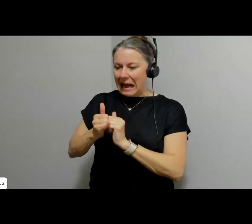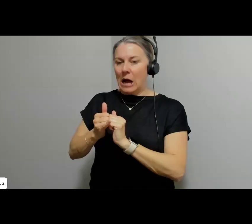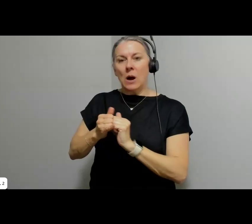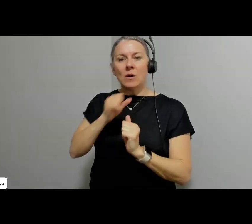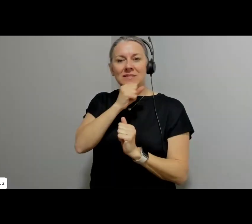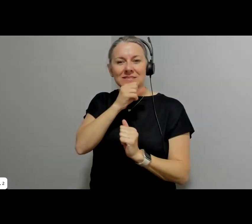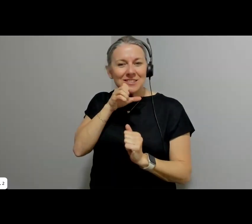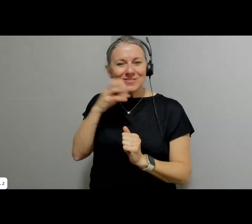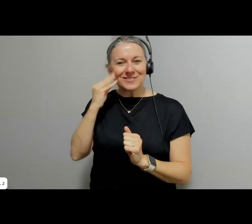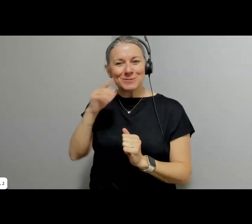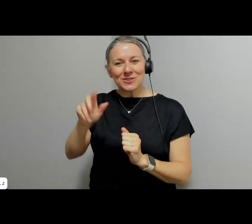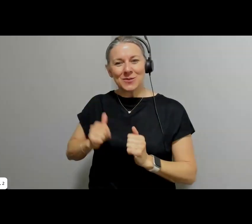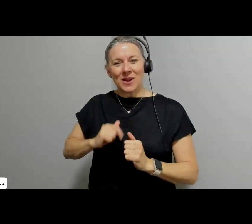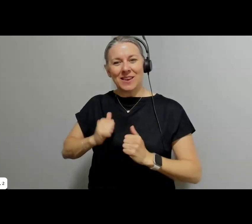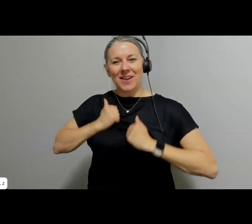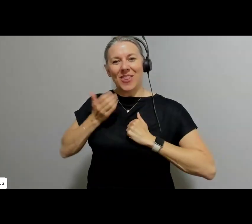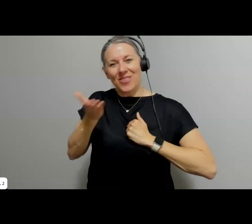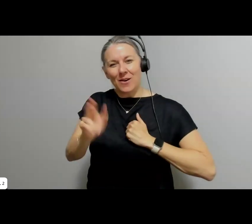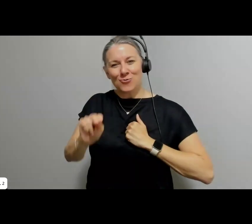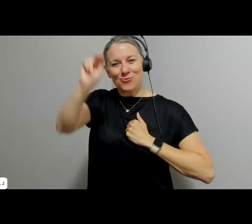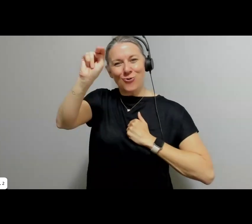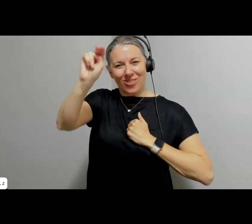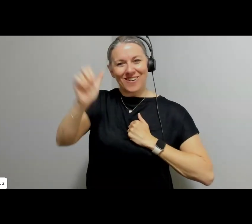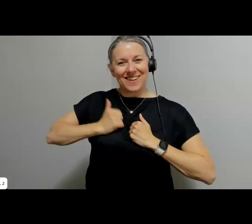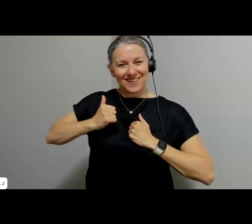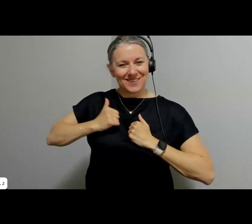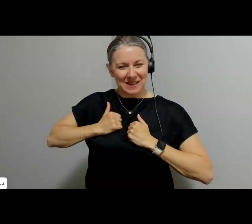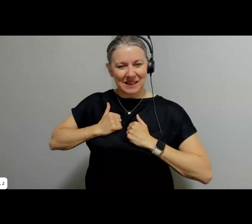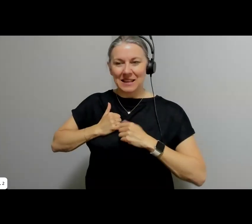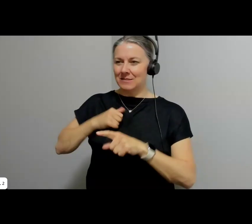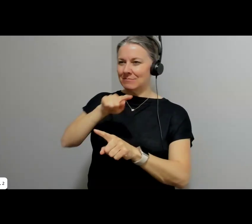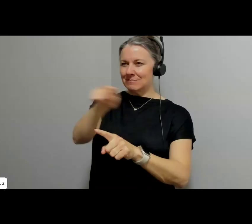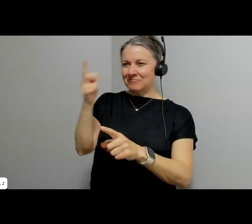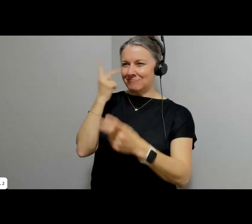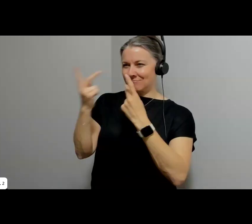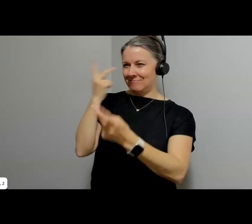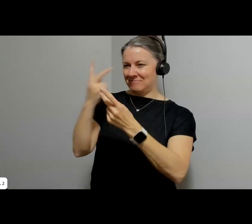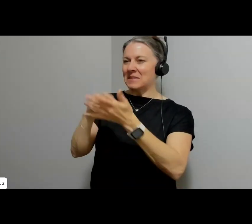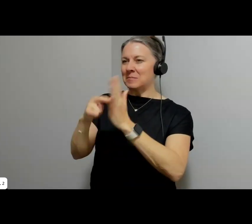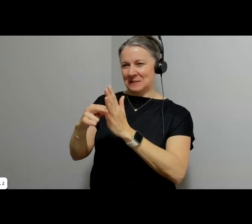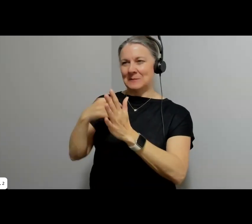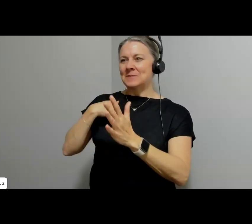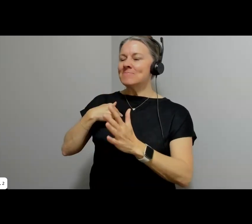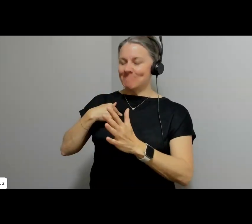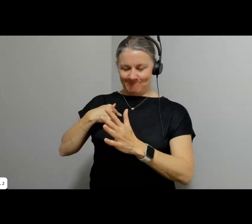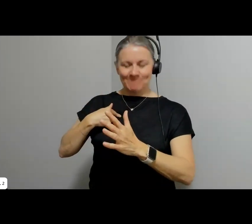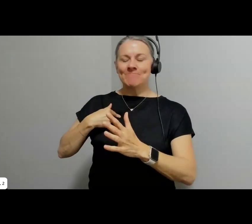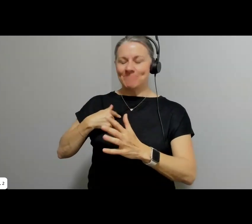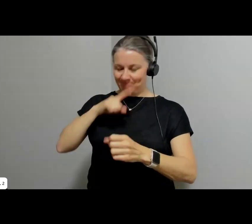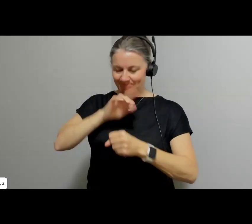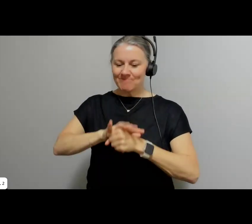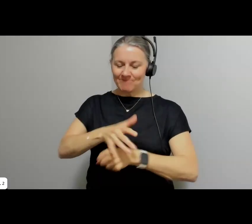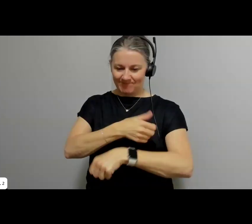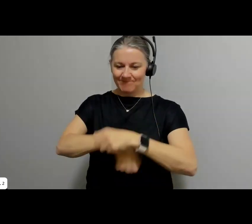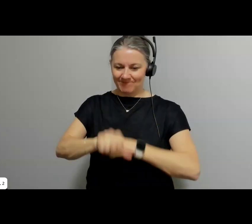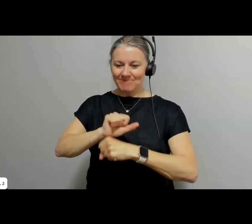commitment, a further commitment, a new commitment to do more for our elders and particularly those